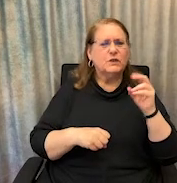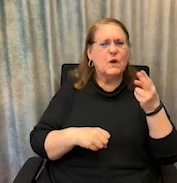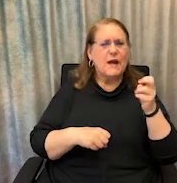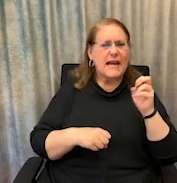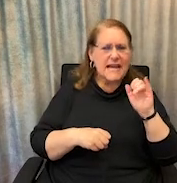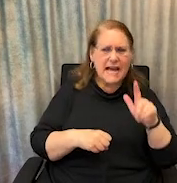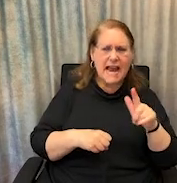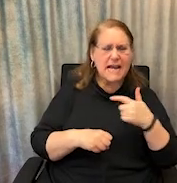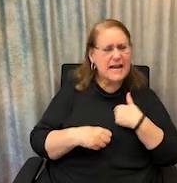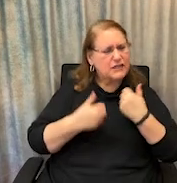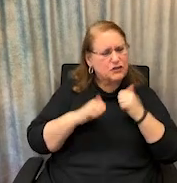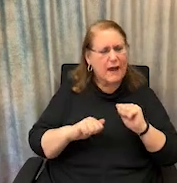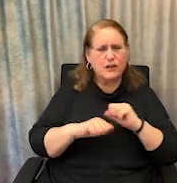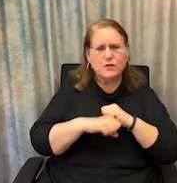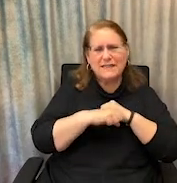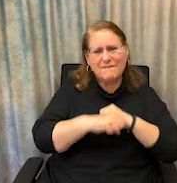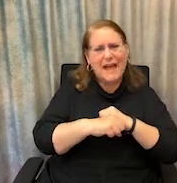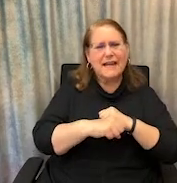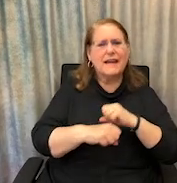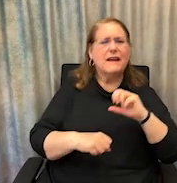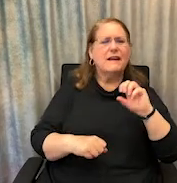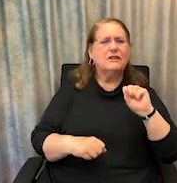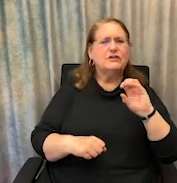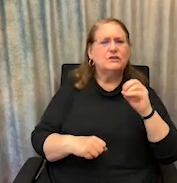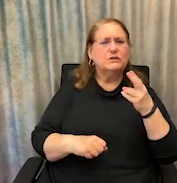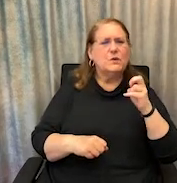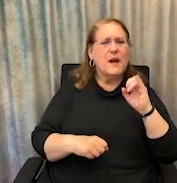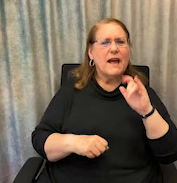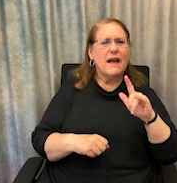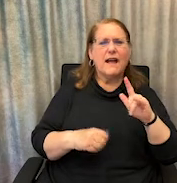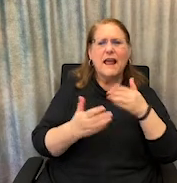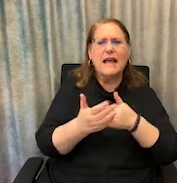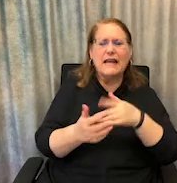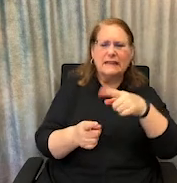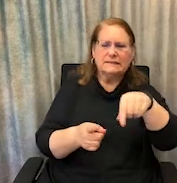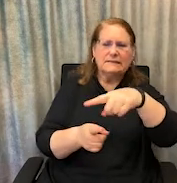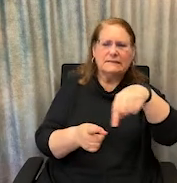to defend Soheil. Mm-hmm. So I tried to defend Soheil from the